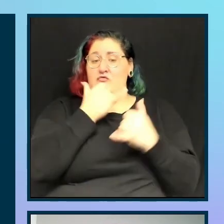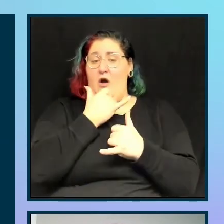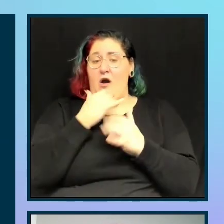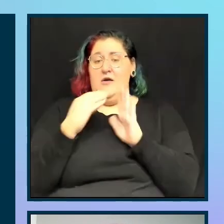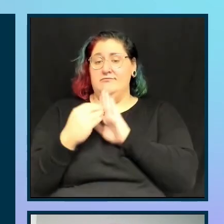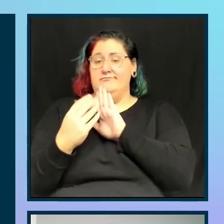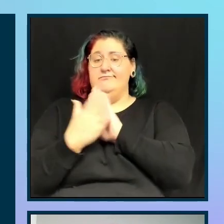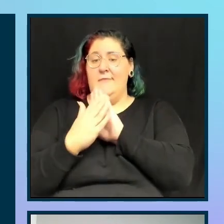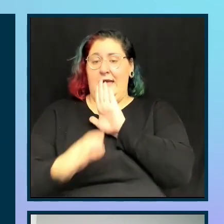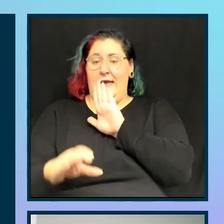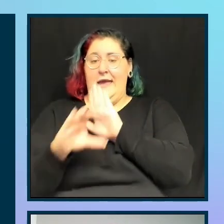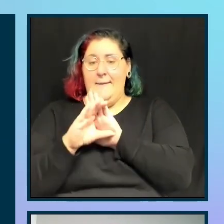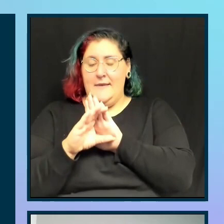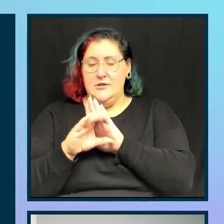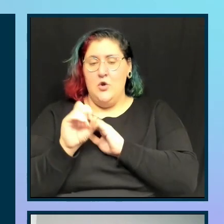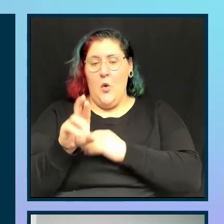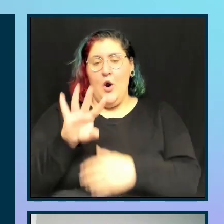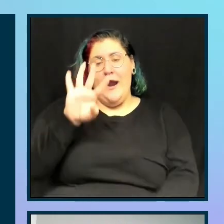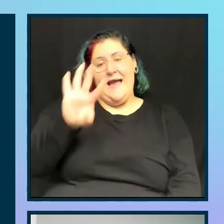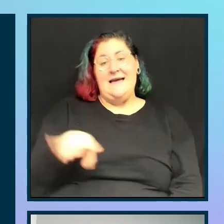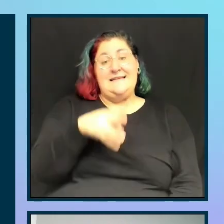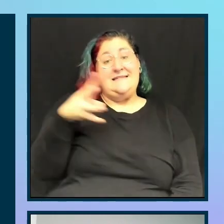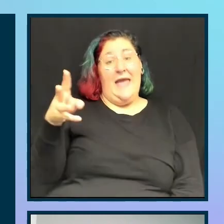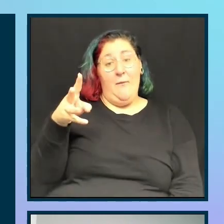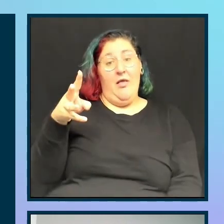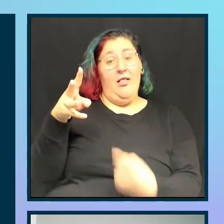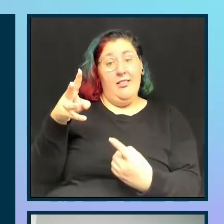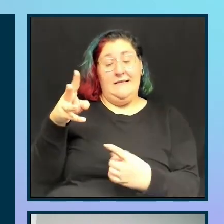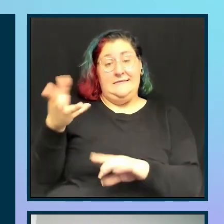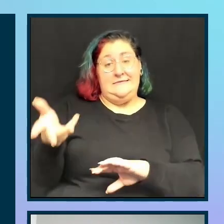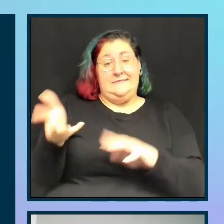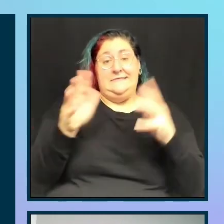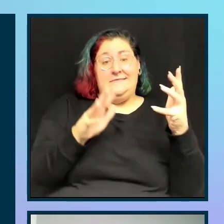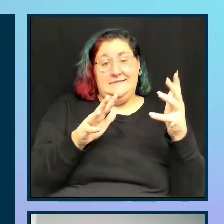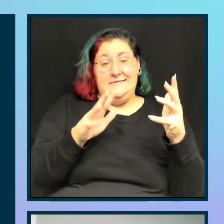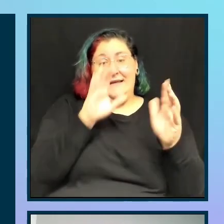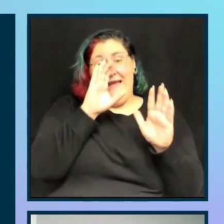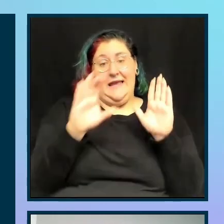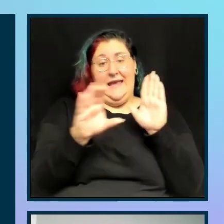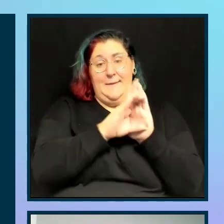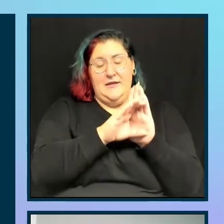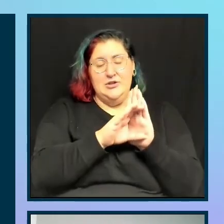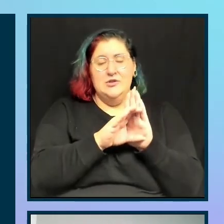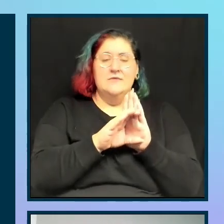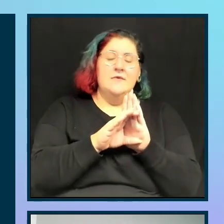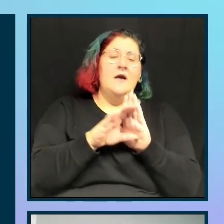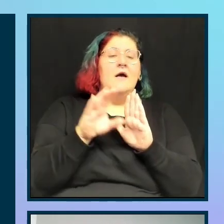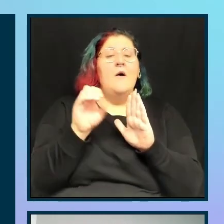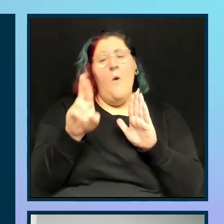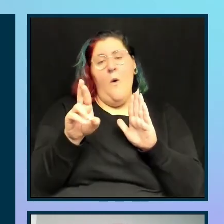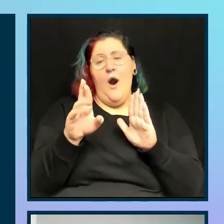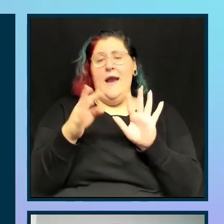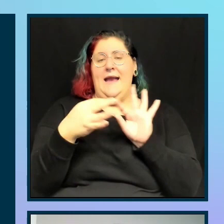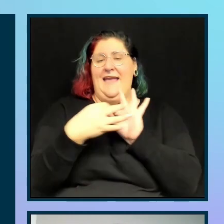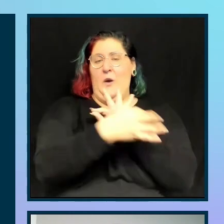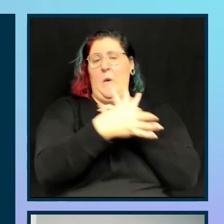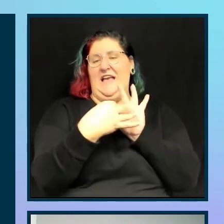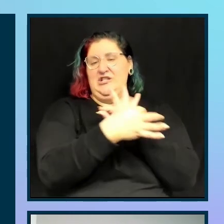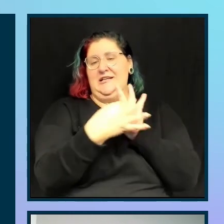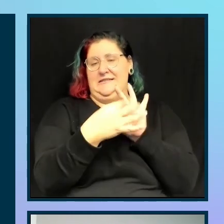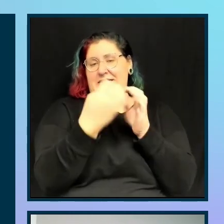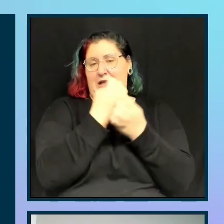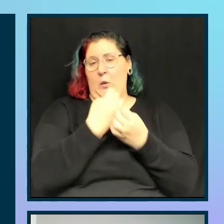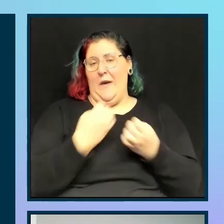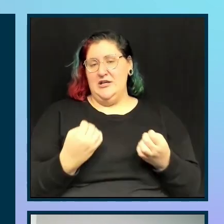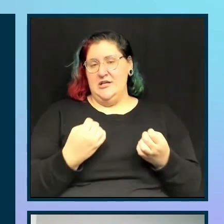instances where tables have been incorporated as images, and equations quite frequently are incorporated as images.